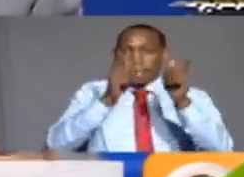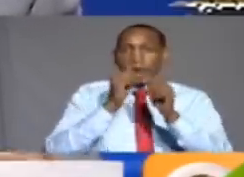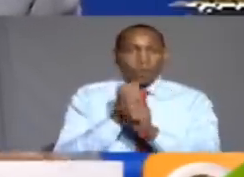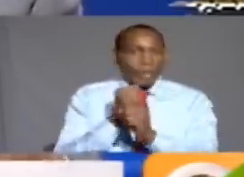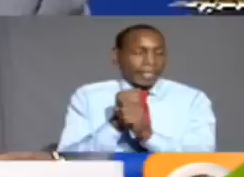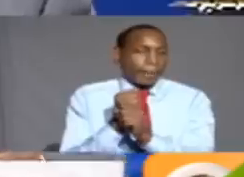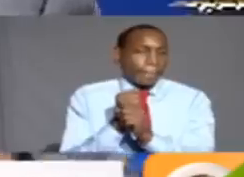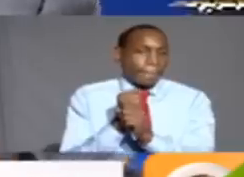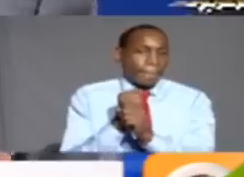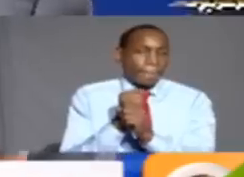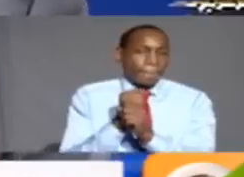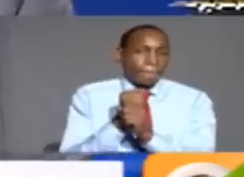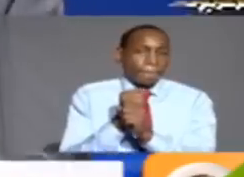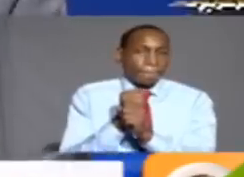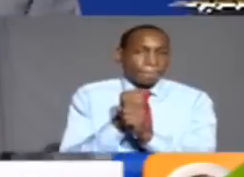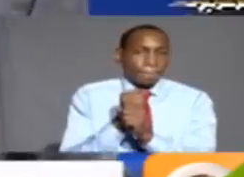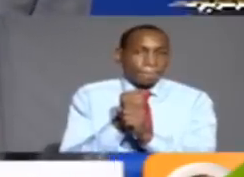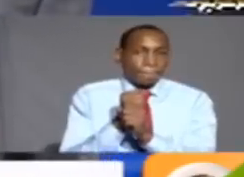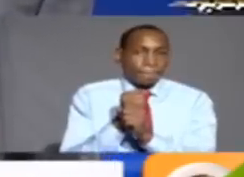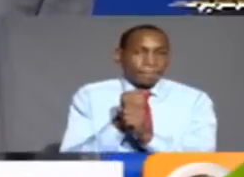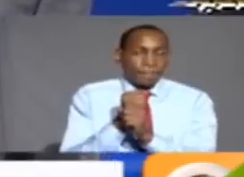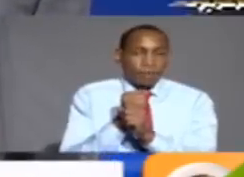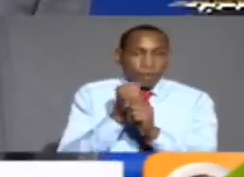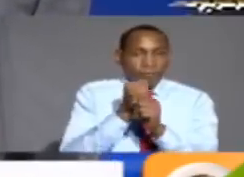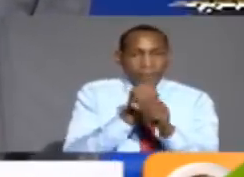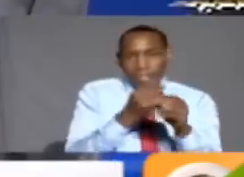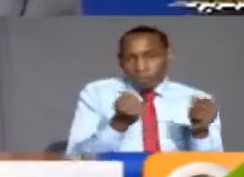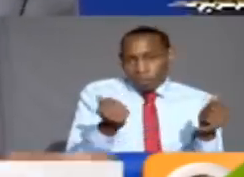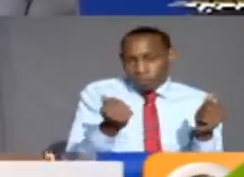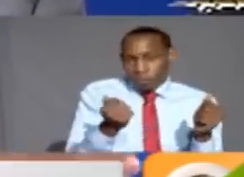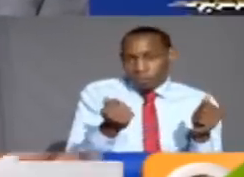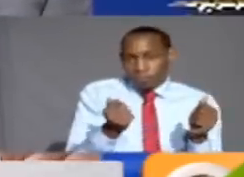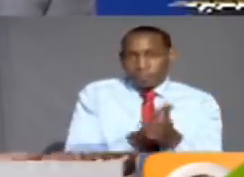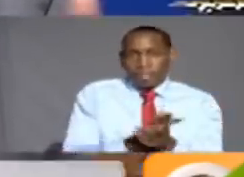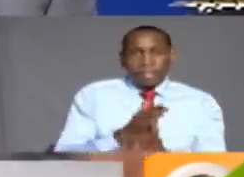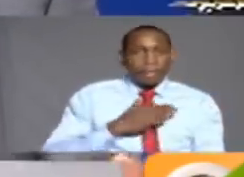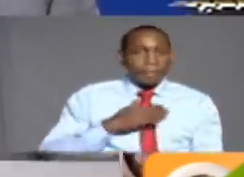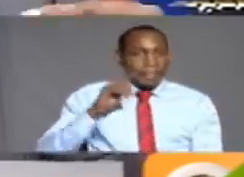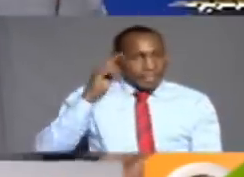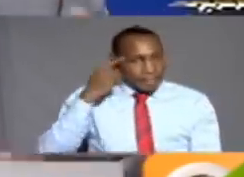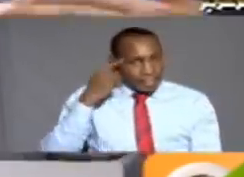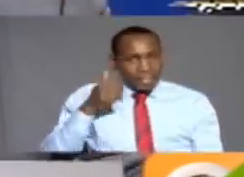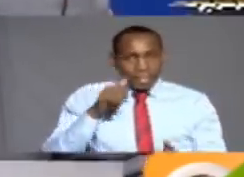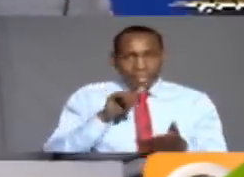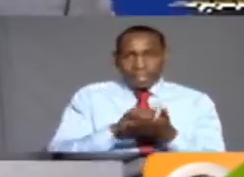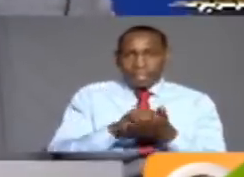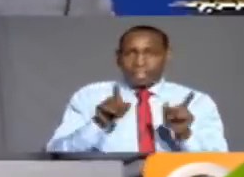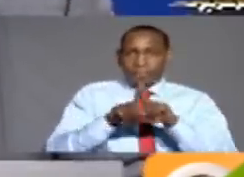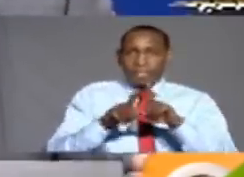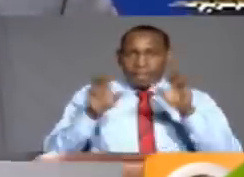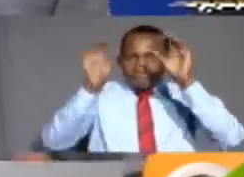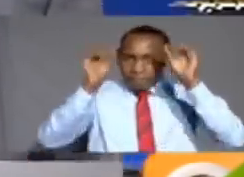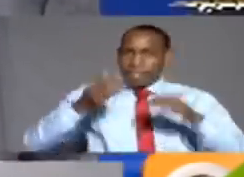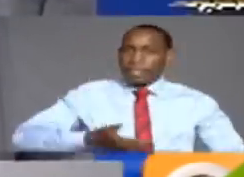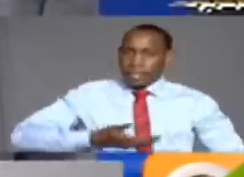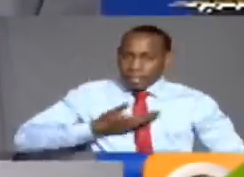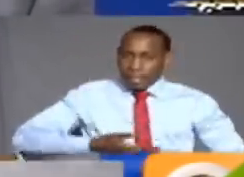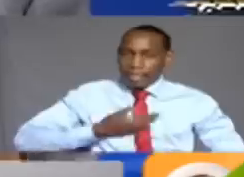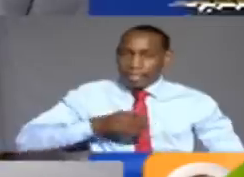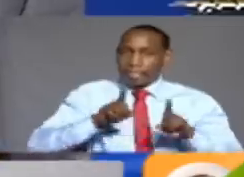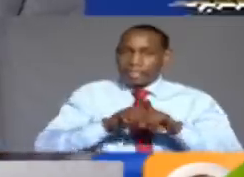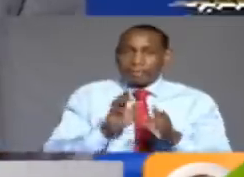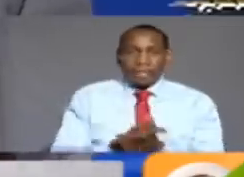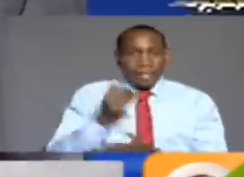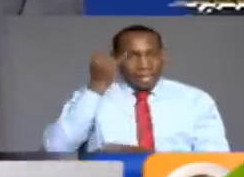executing their version of the solution. And I think that's even where the angst of the president is really coming from. Mm-hmm.